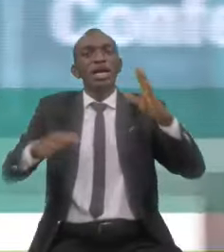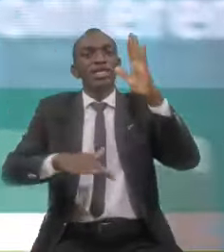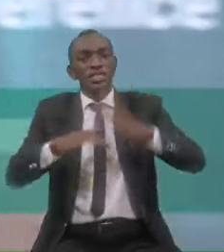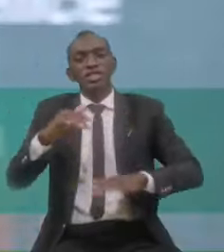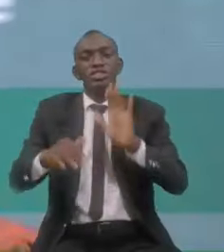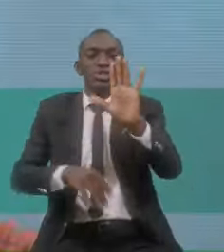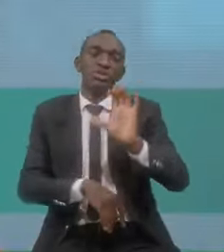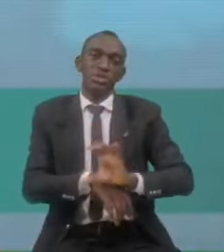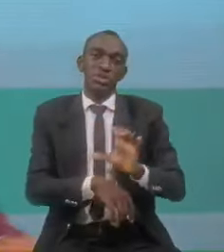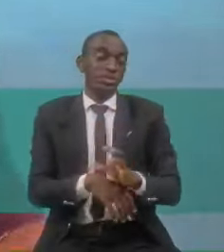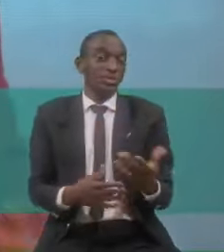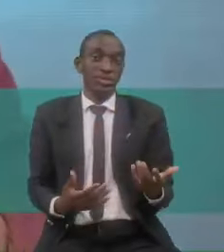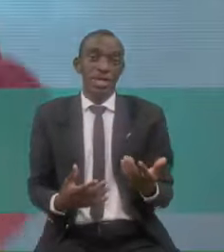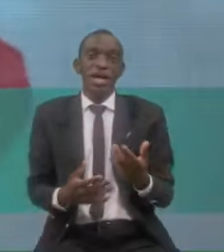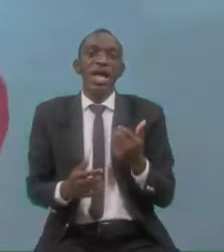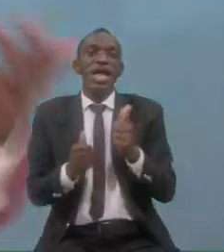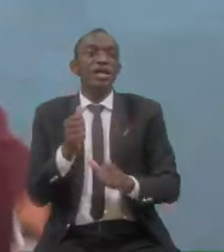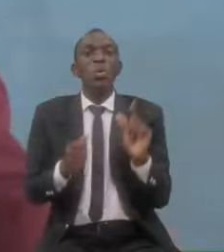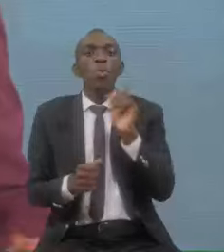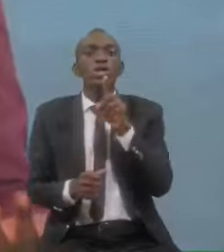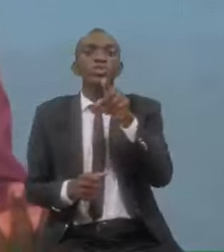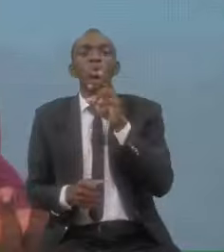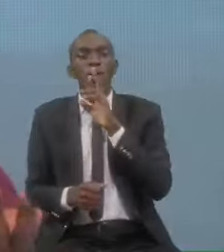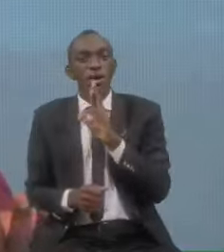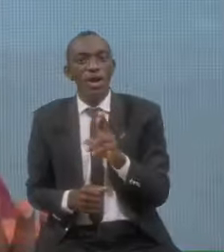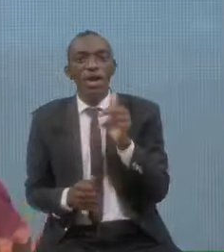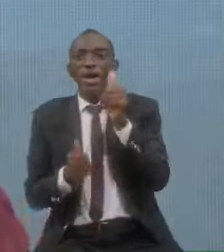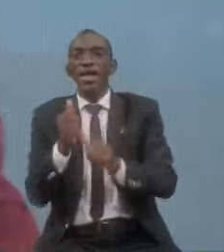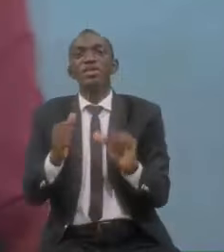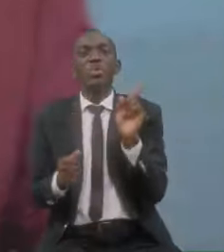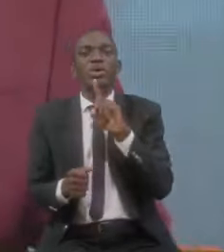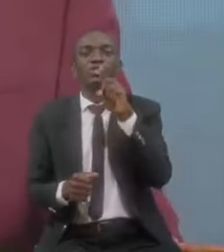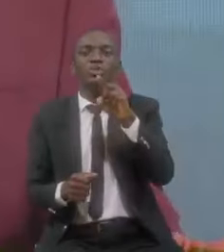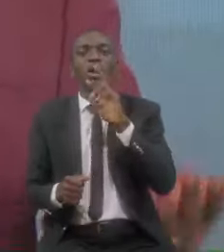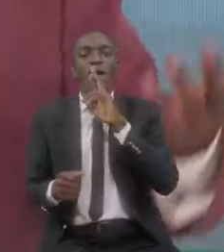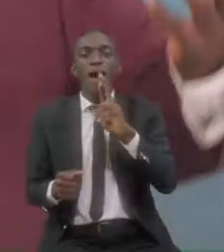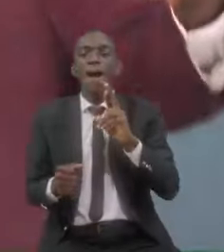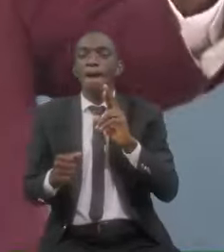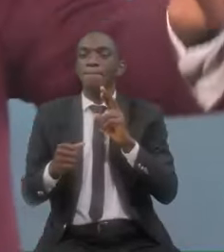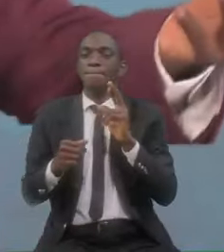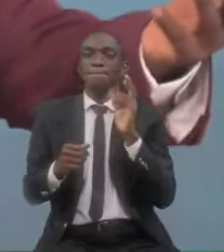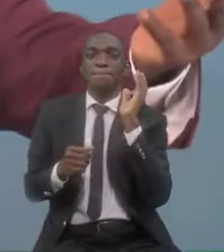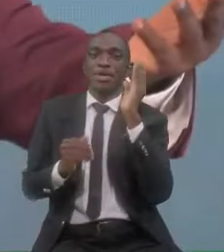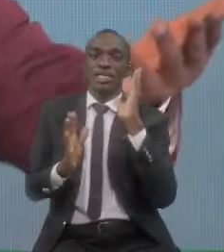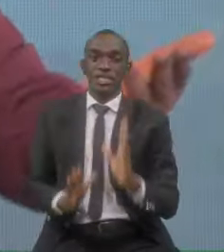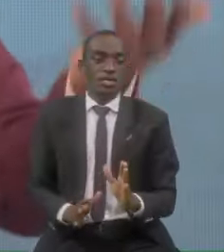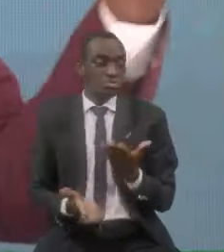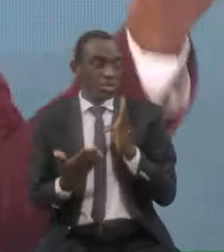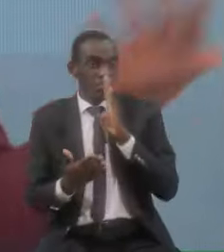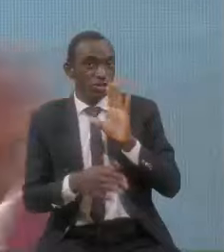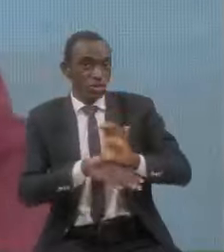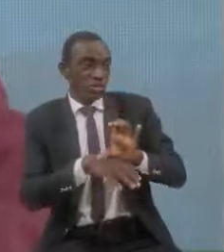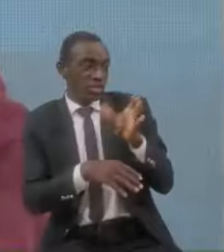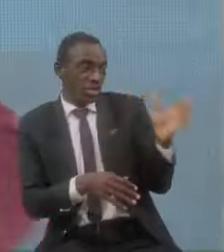And wherever we are, wherever we are pastoring, from the right, from the front,